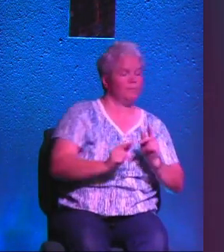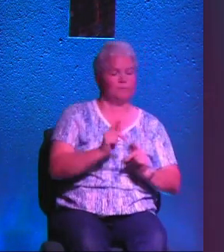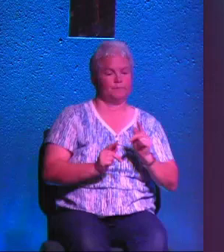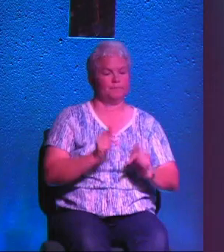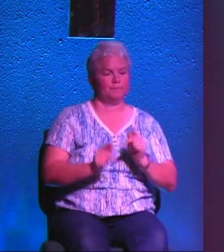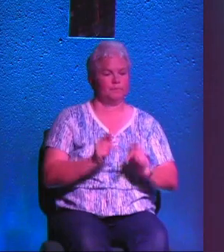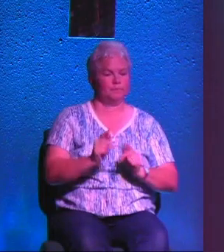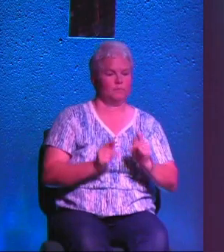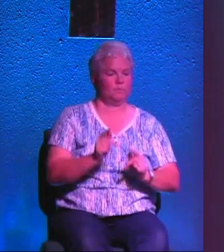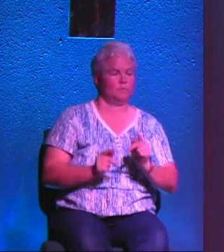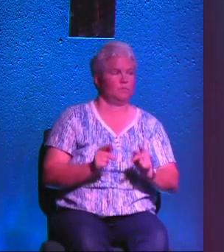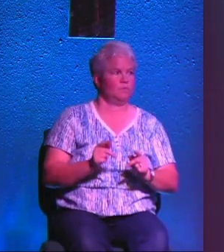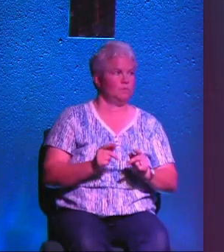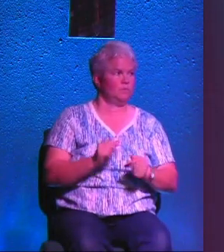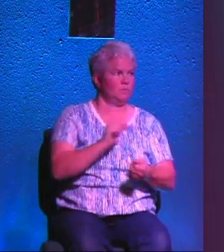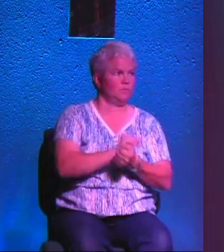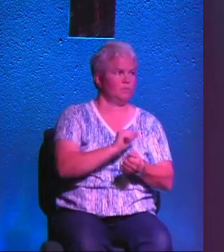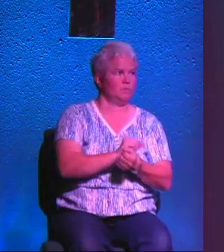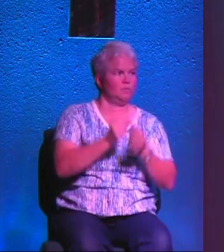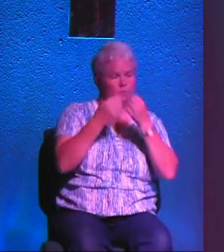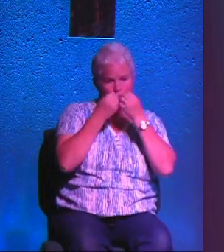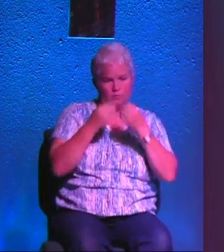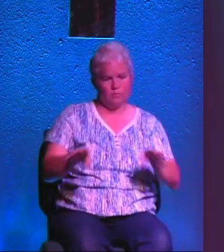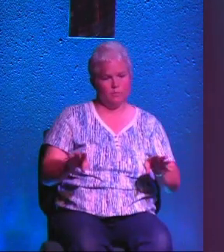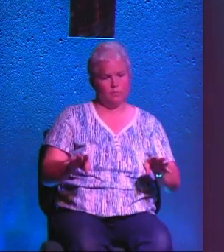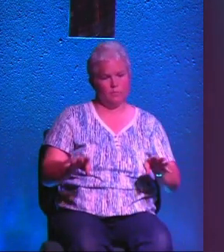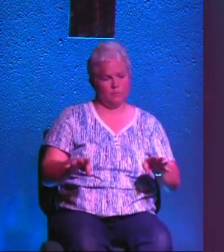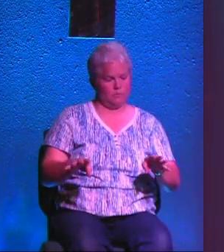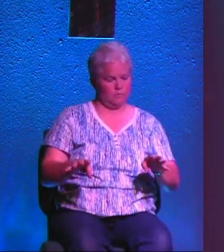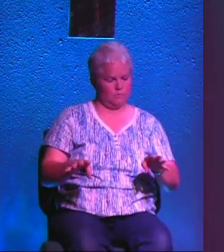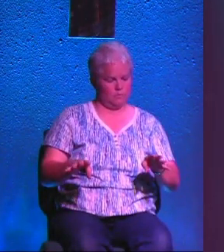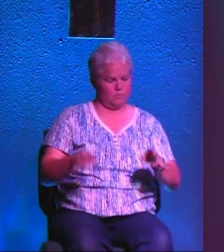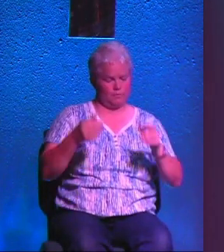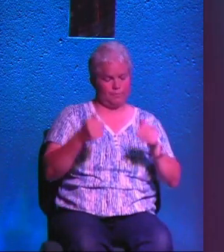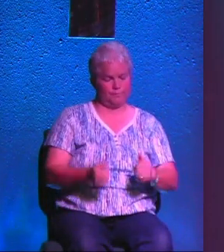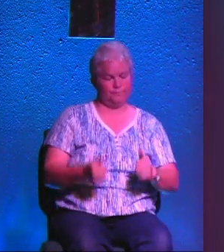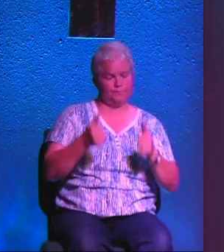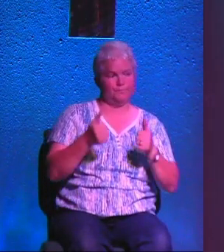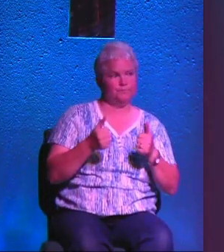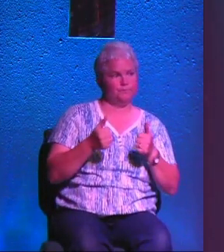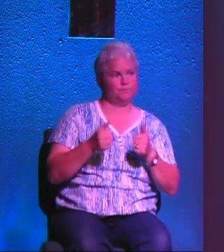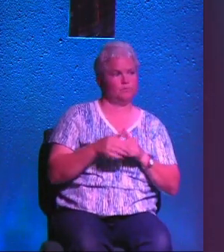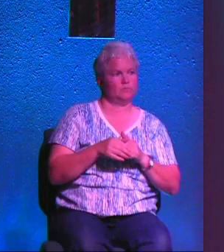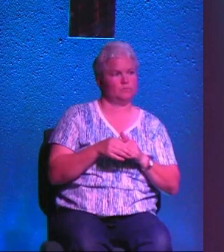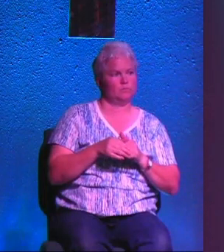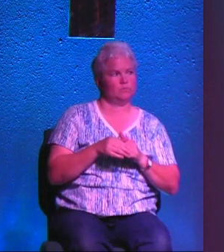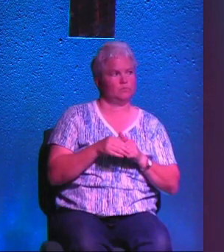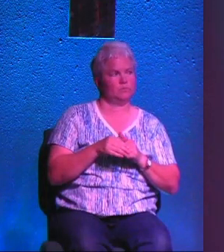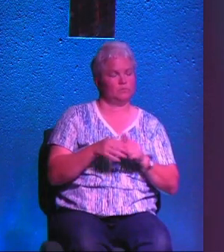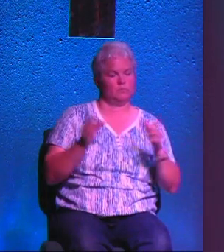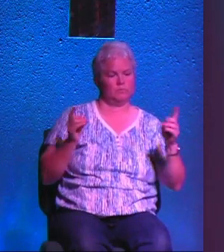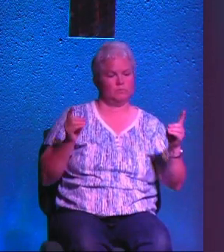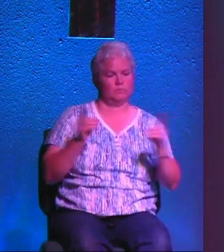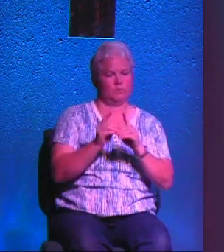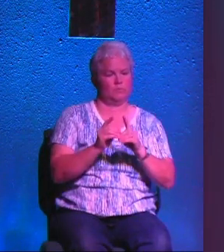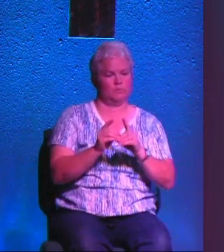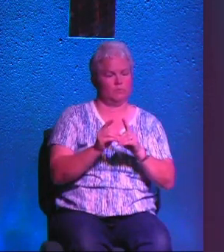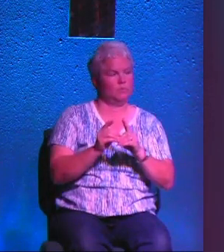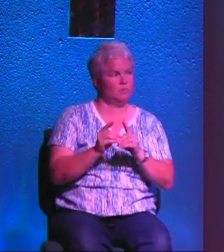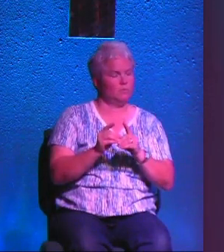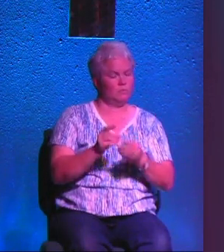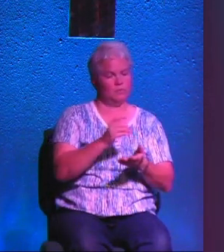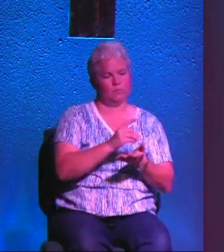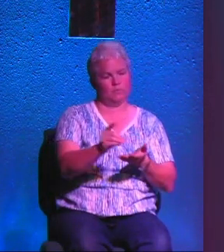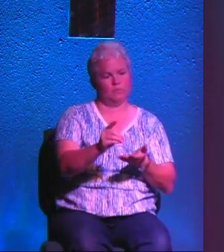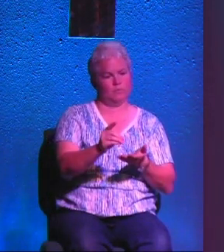people to you were part of the blessings that God wants to put upon your life. Meet with each other during